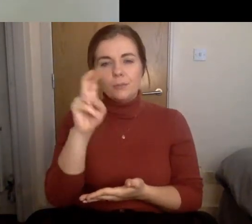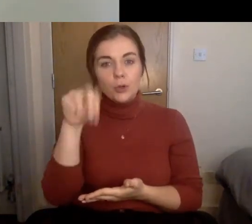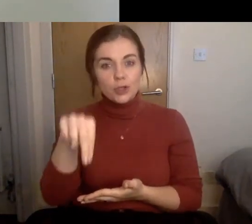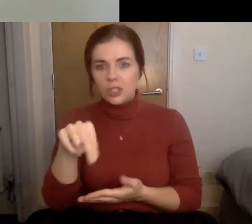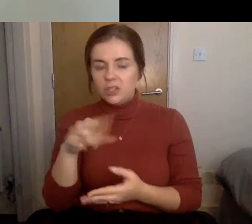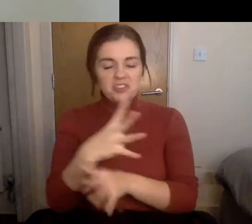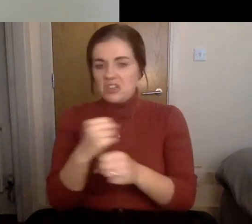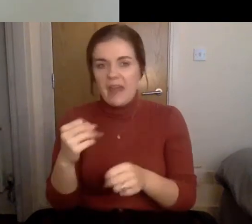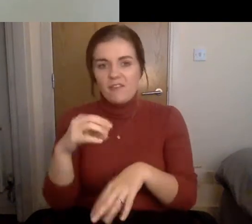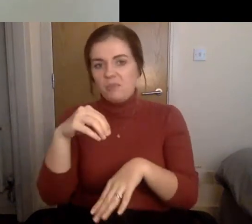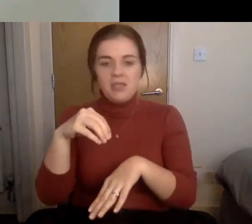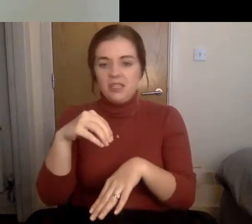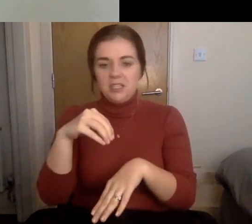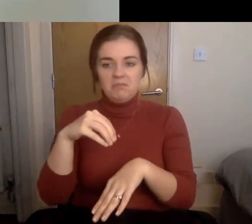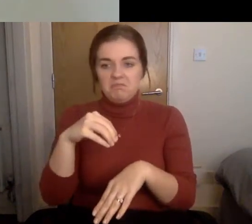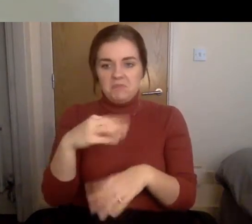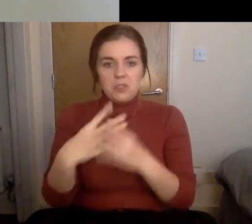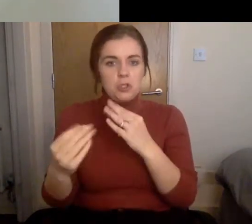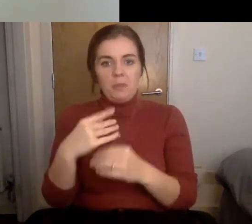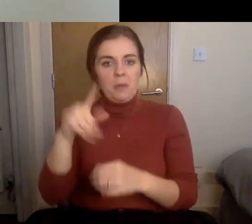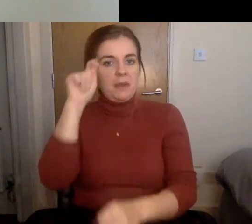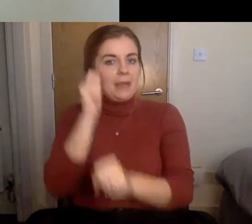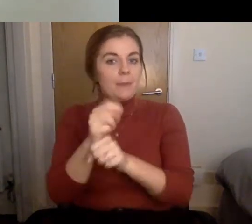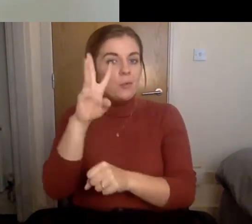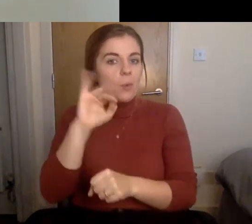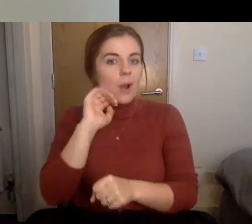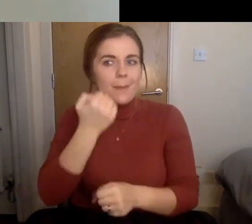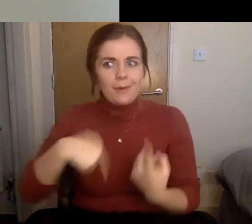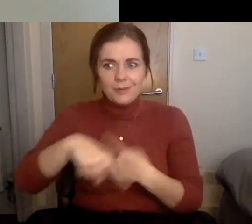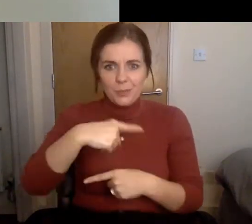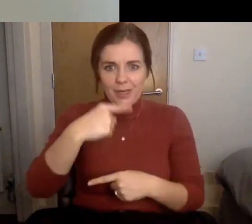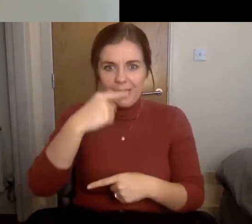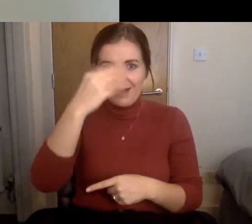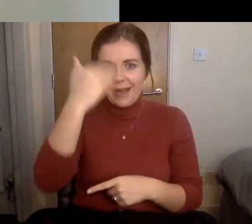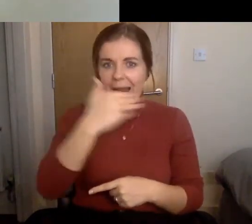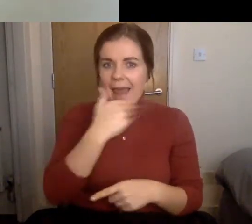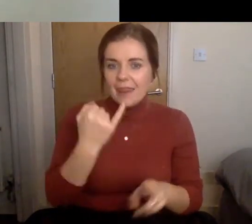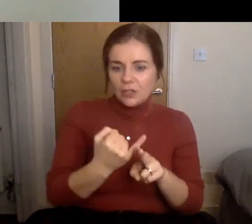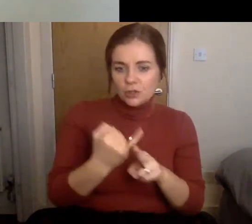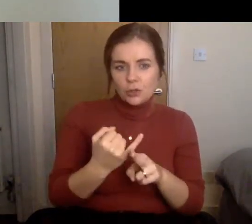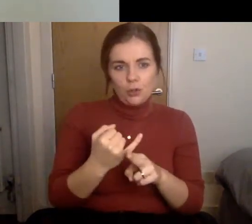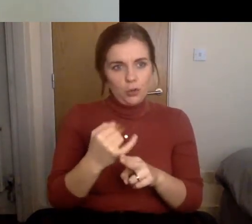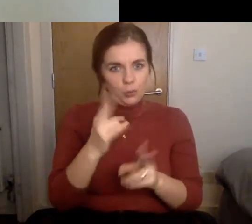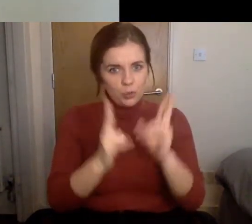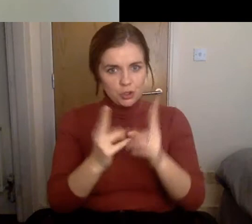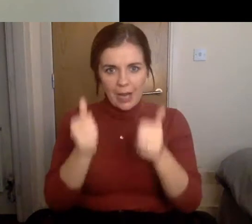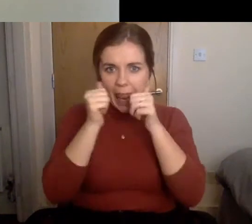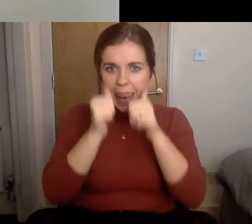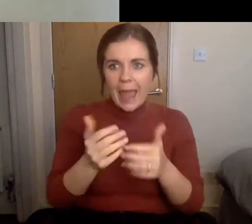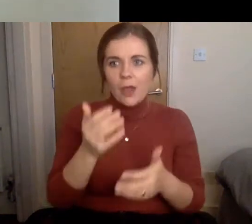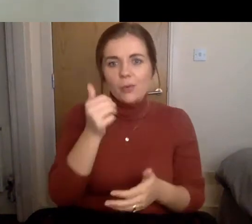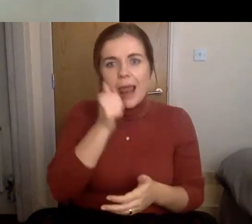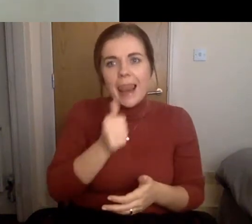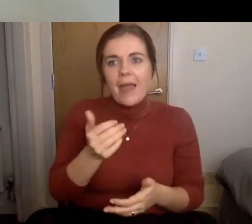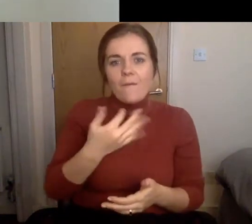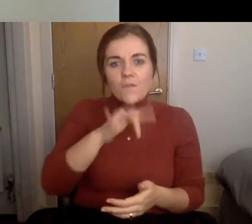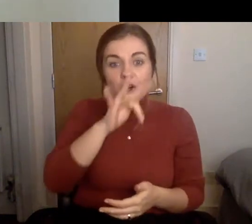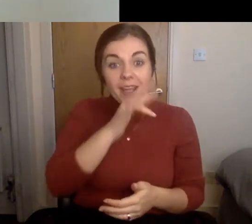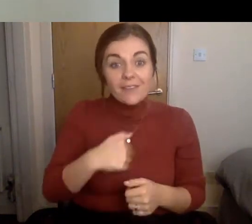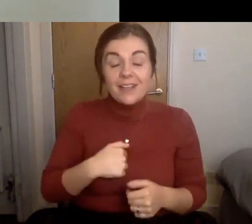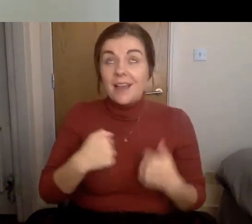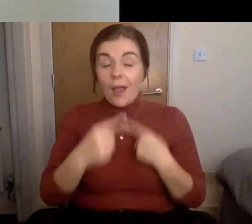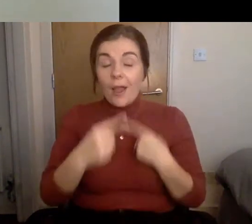use that in the class a lot, about forgiveness, about understanding, about saying sorry. I say sorry a lot in my